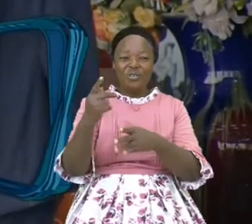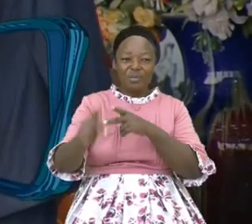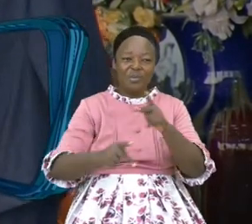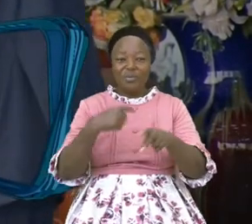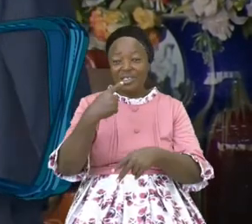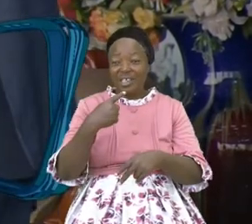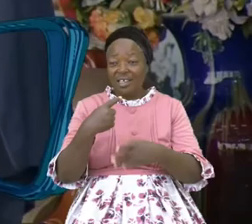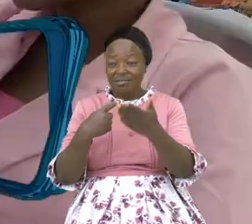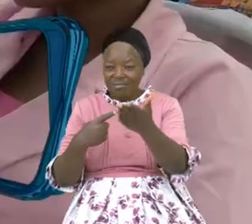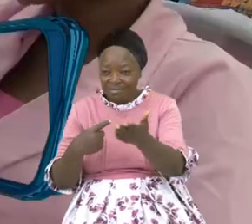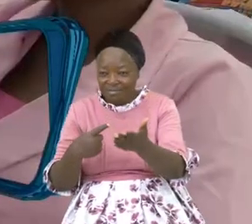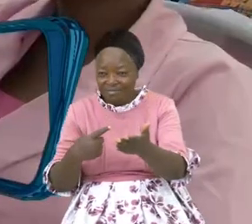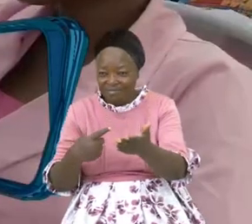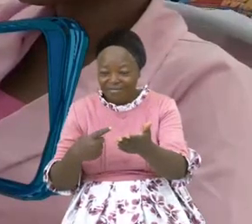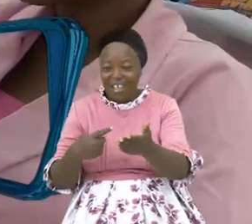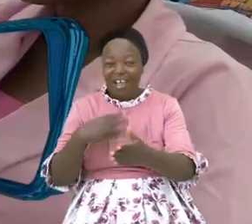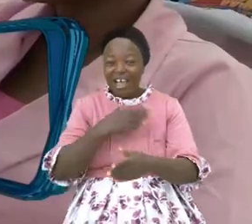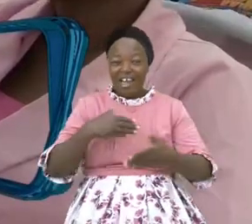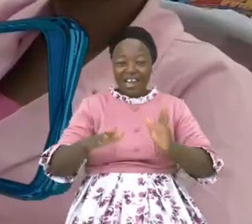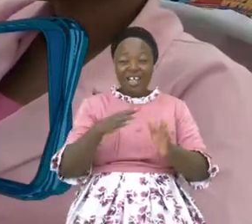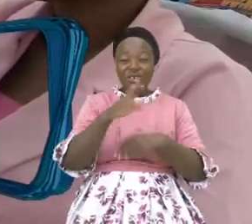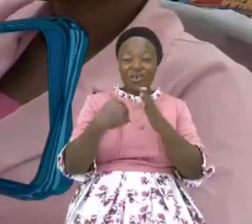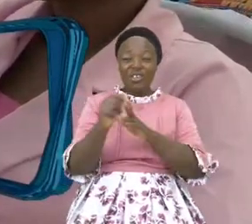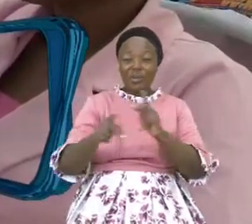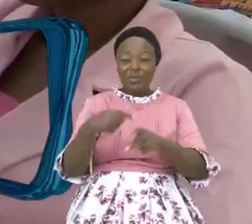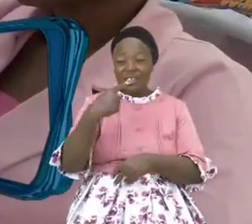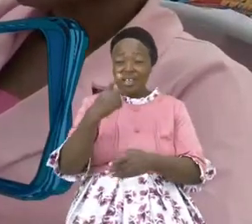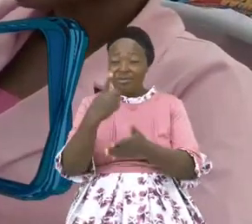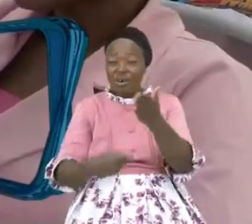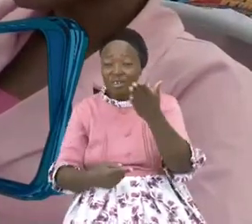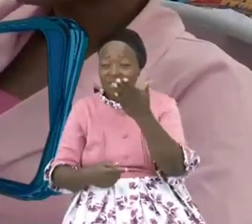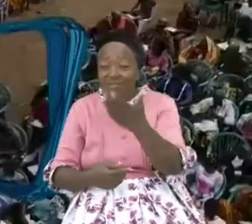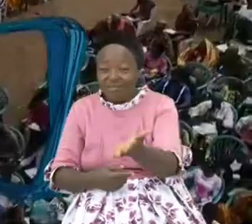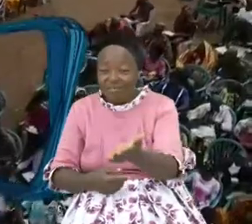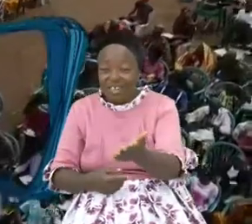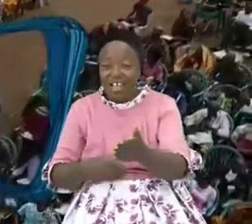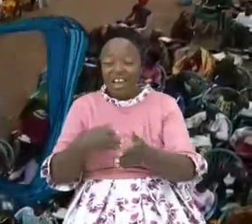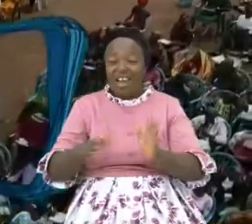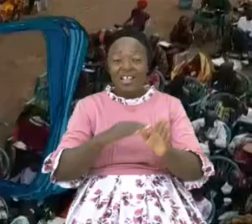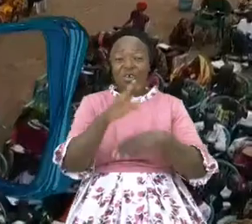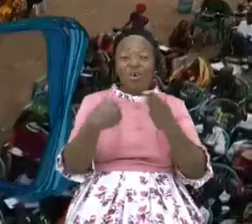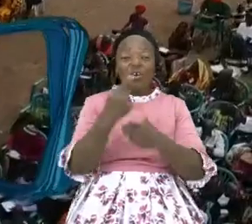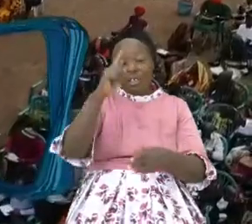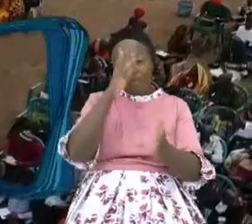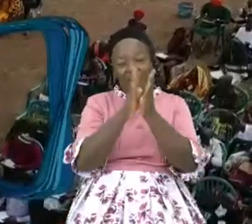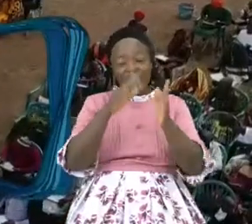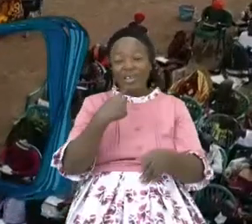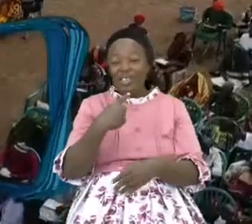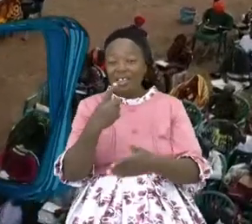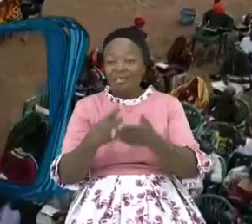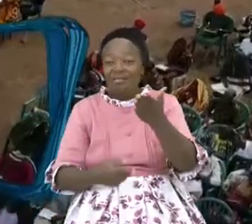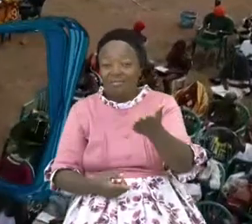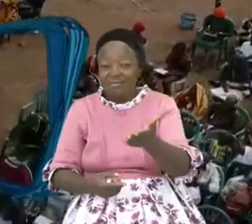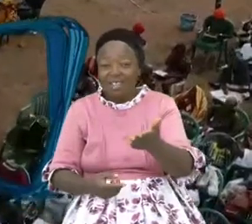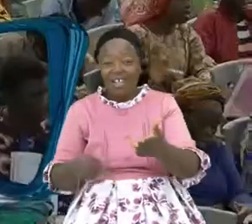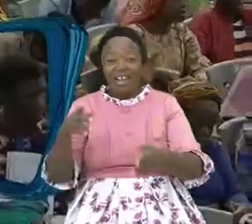say, yeah. And let all the people say, yeah. Let all the believers say, yeah.